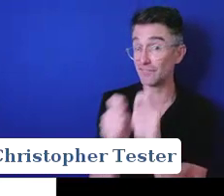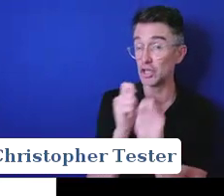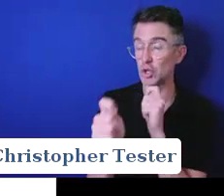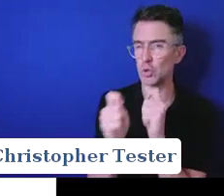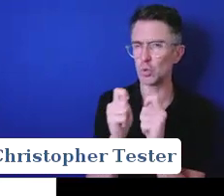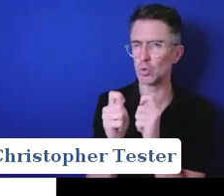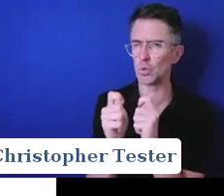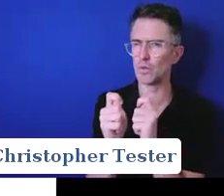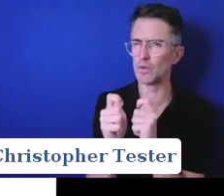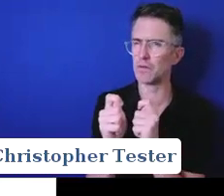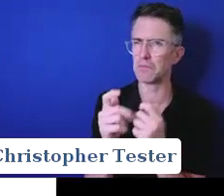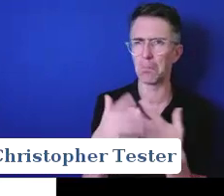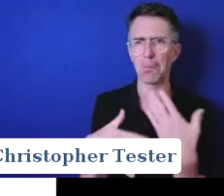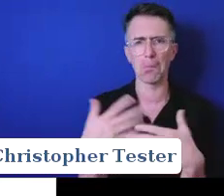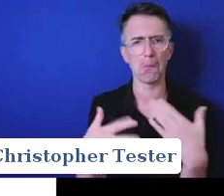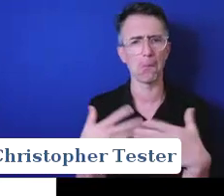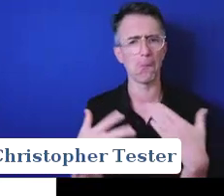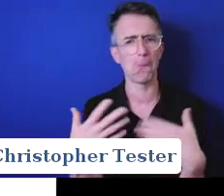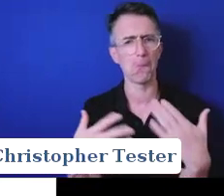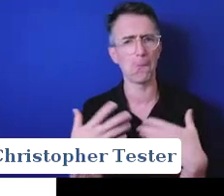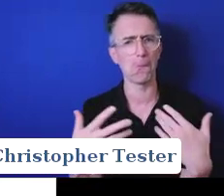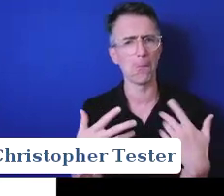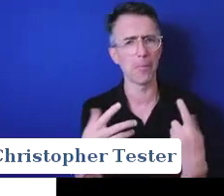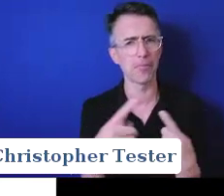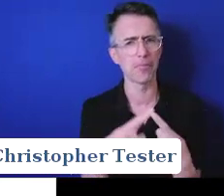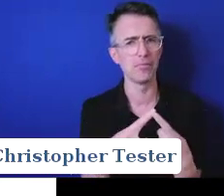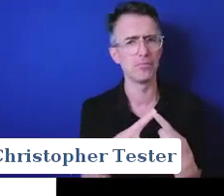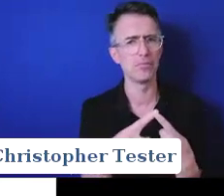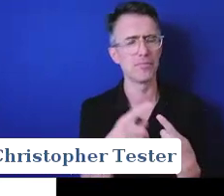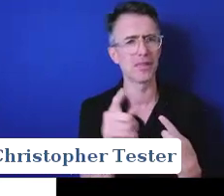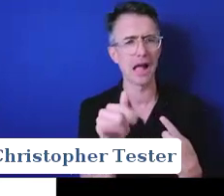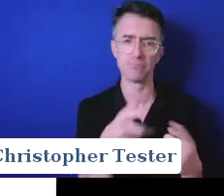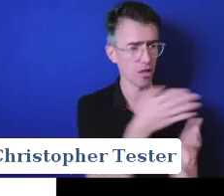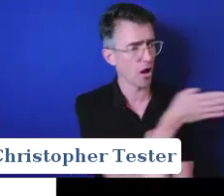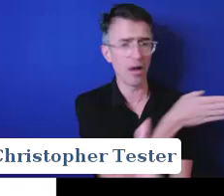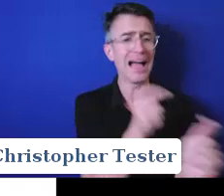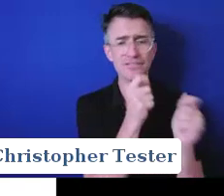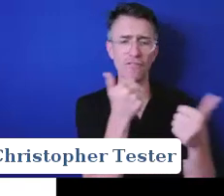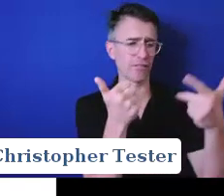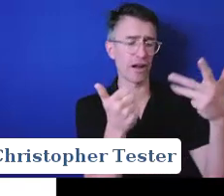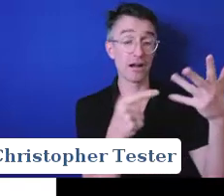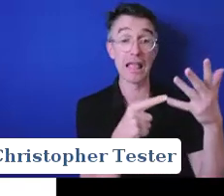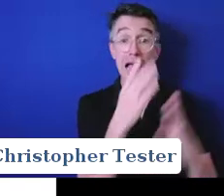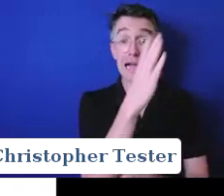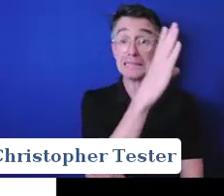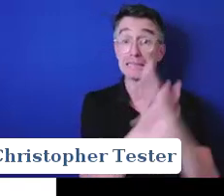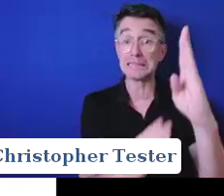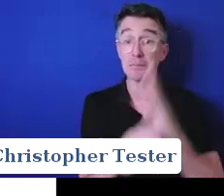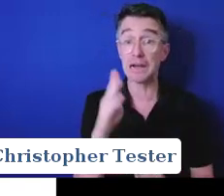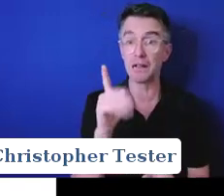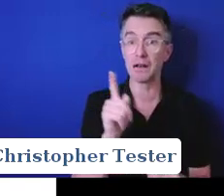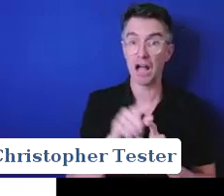to disability types. So some of the persons with disabilities found a little bit of difficult to answer some